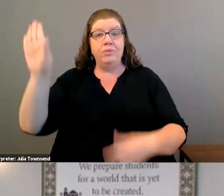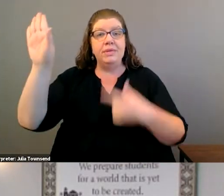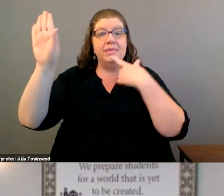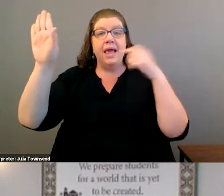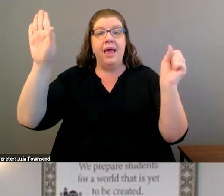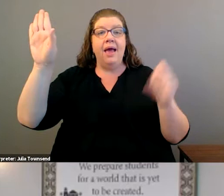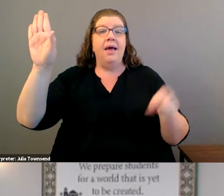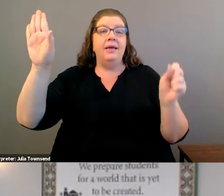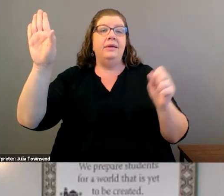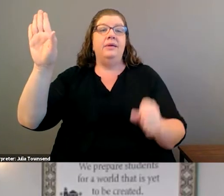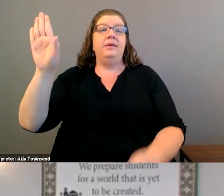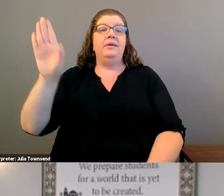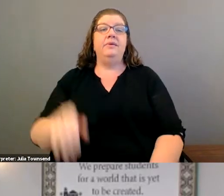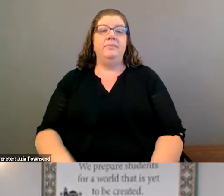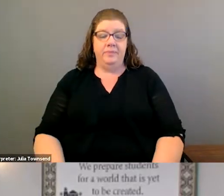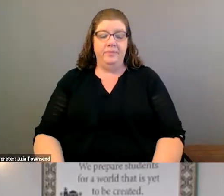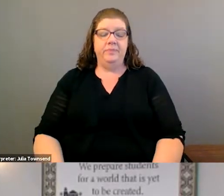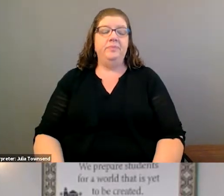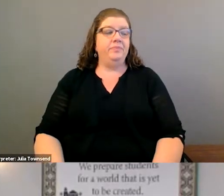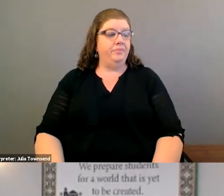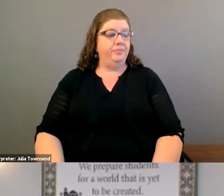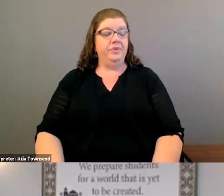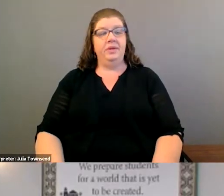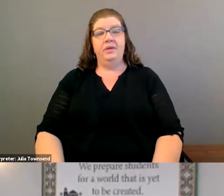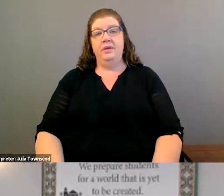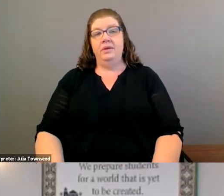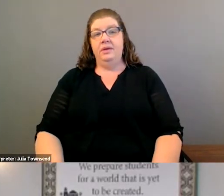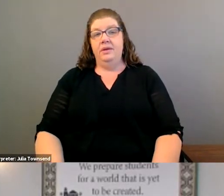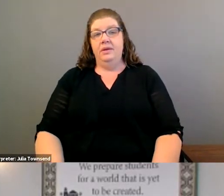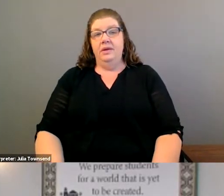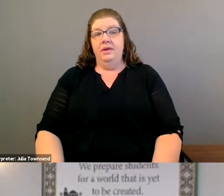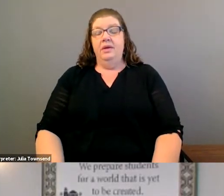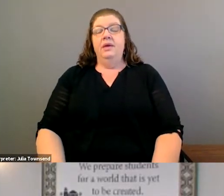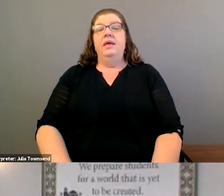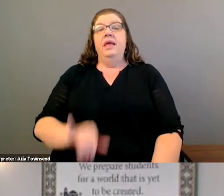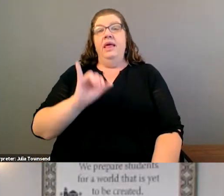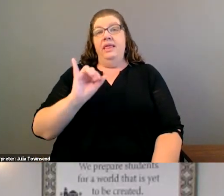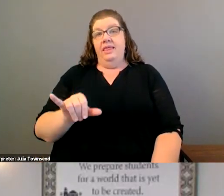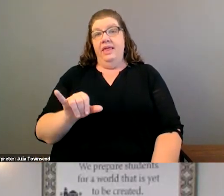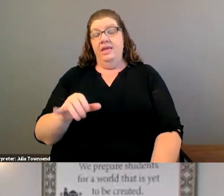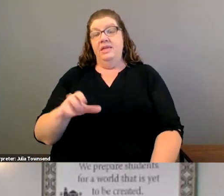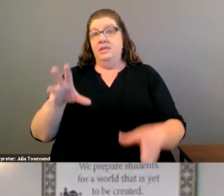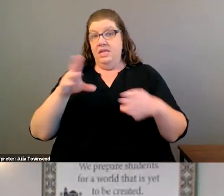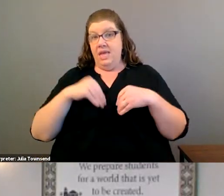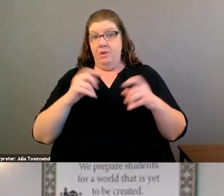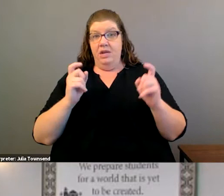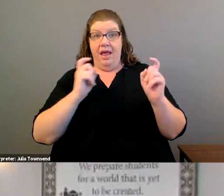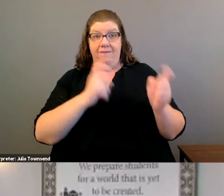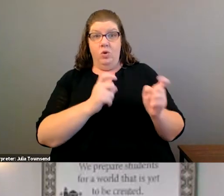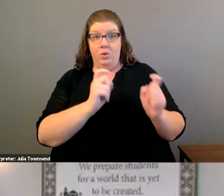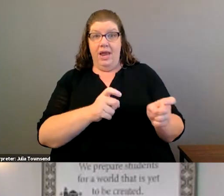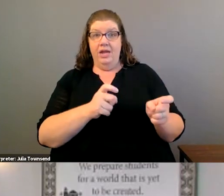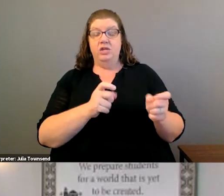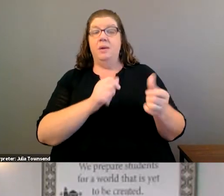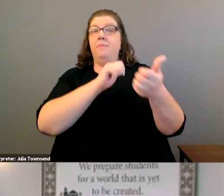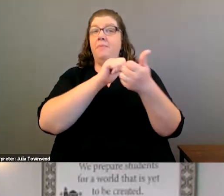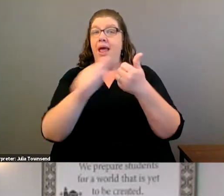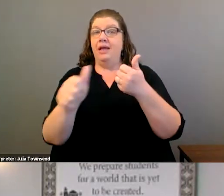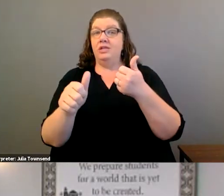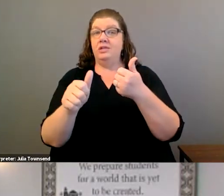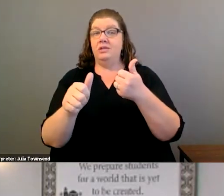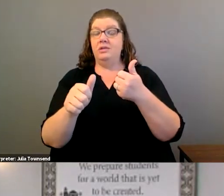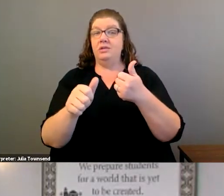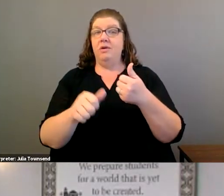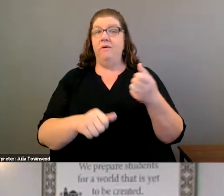saying aye. Aye. Aye. And this acceptance of donations passes